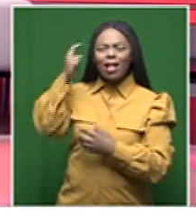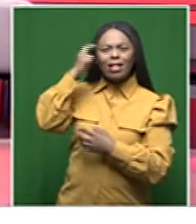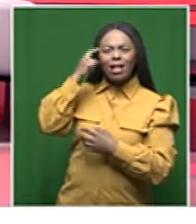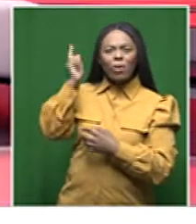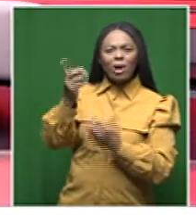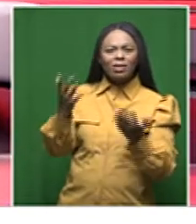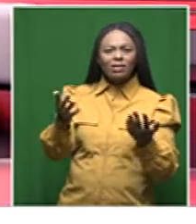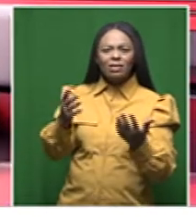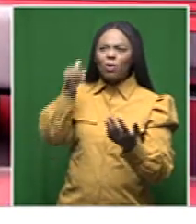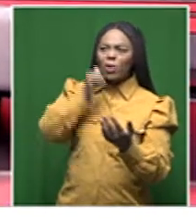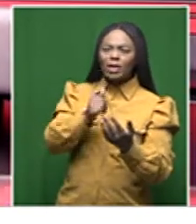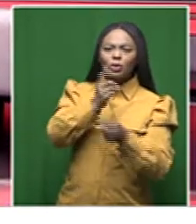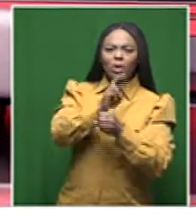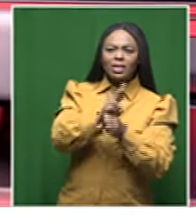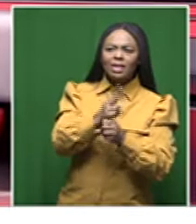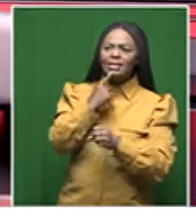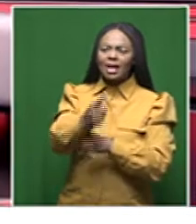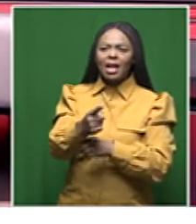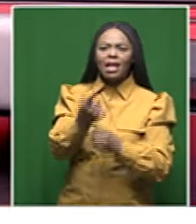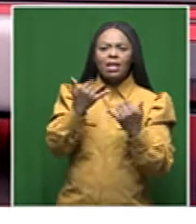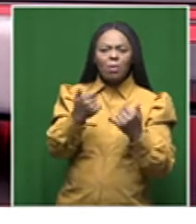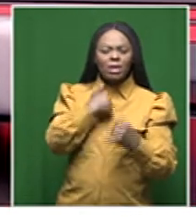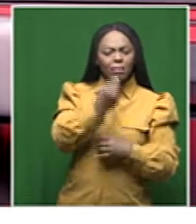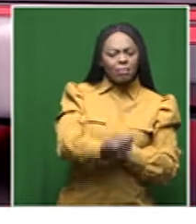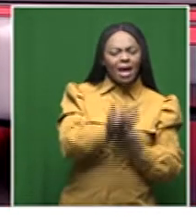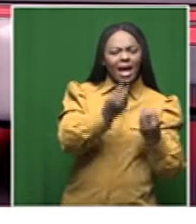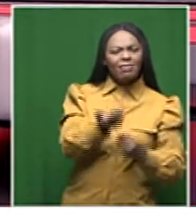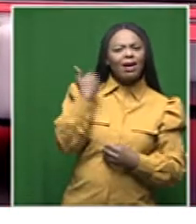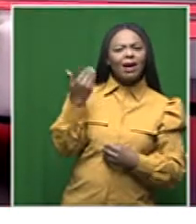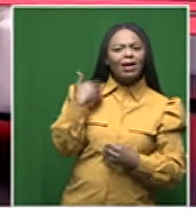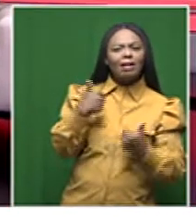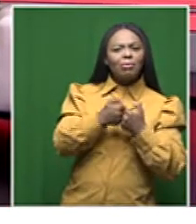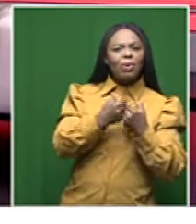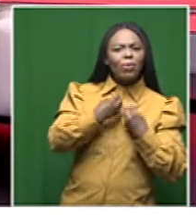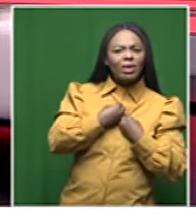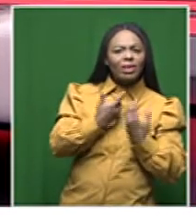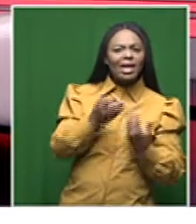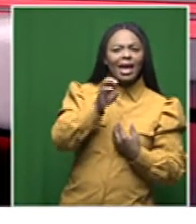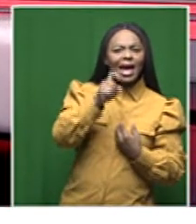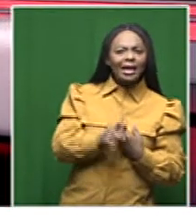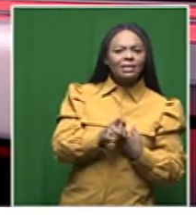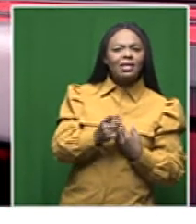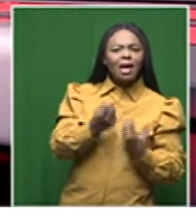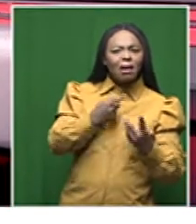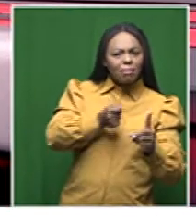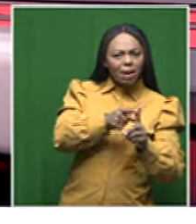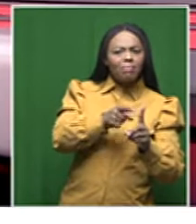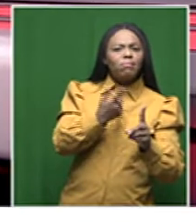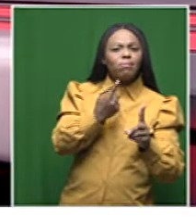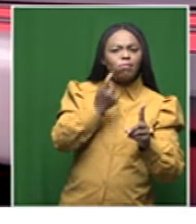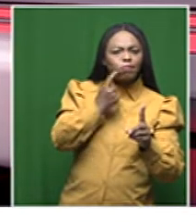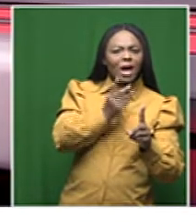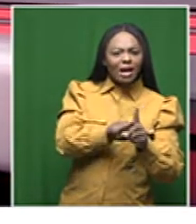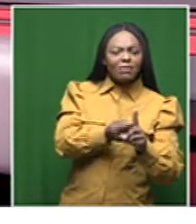respect to, I already have a child, so why am I struggling at this point in time? Obviously, we go through the